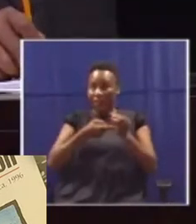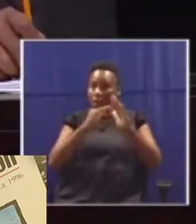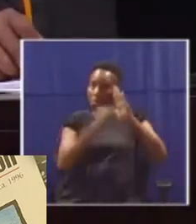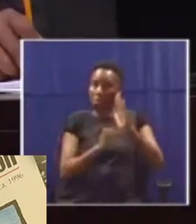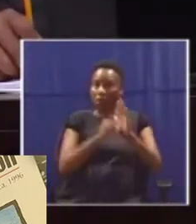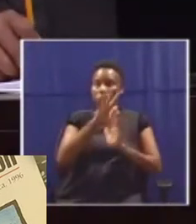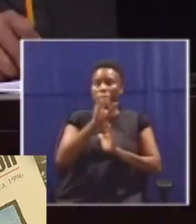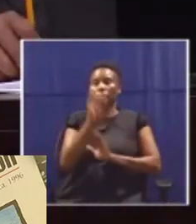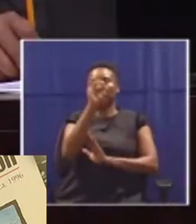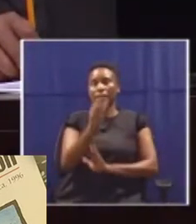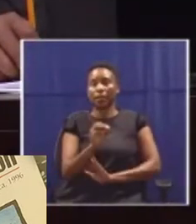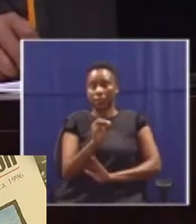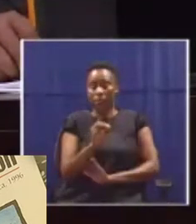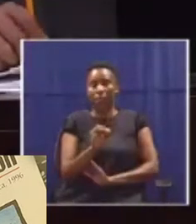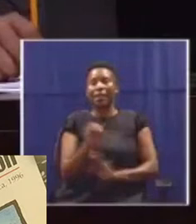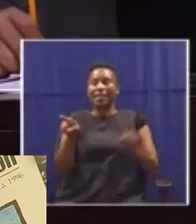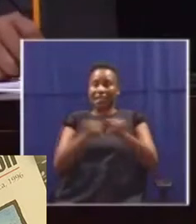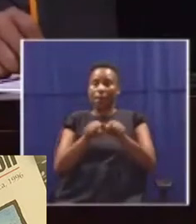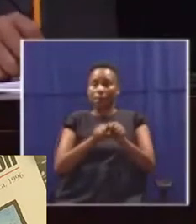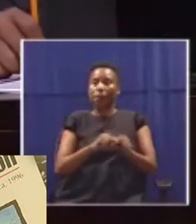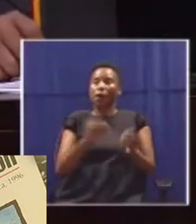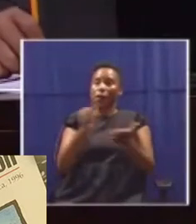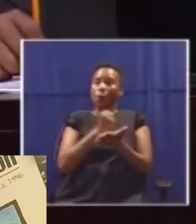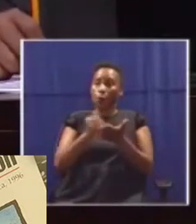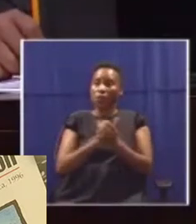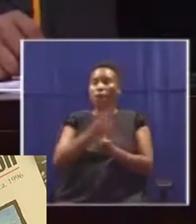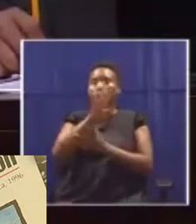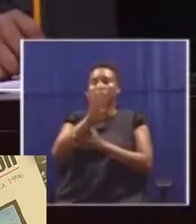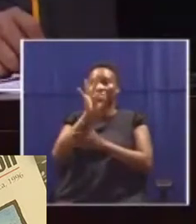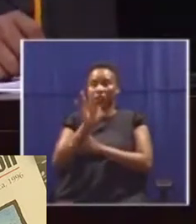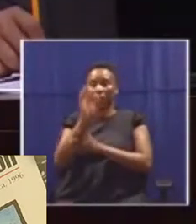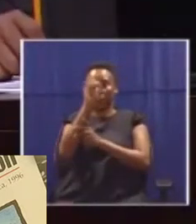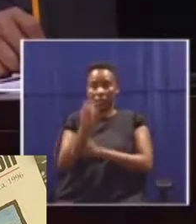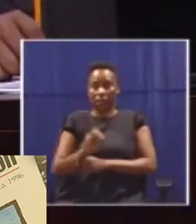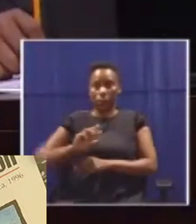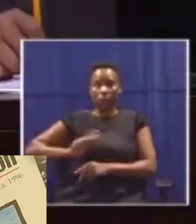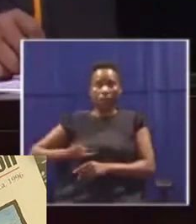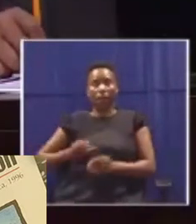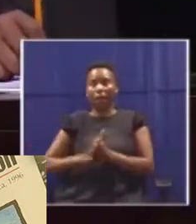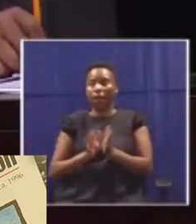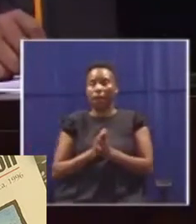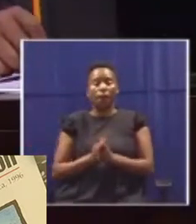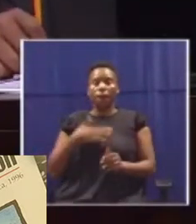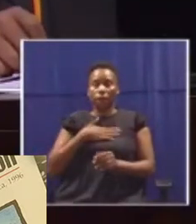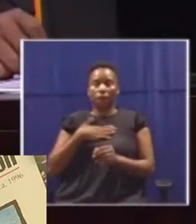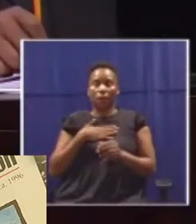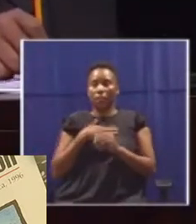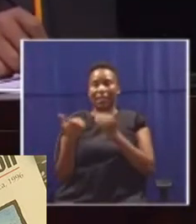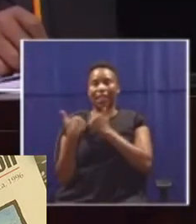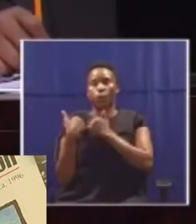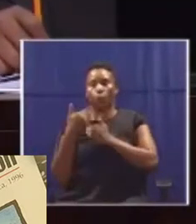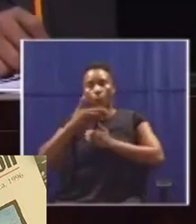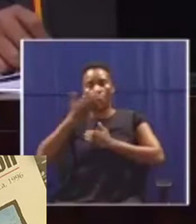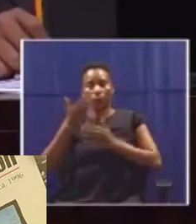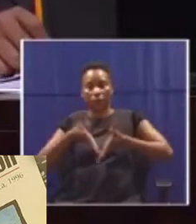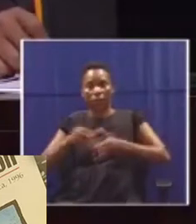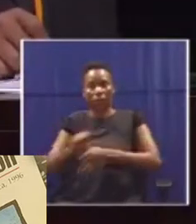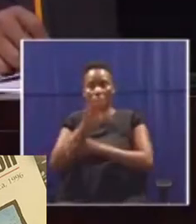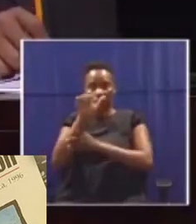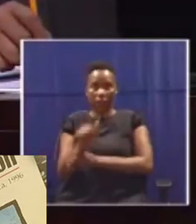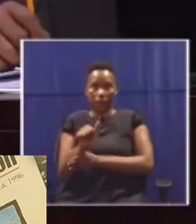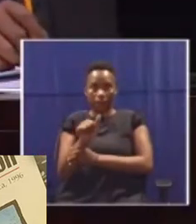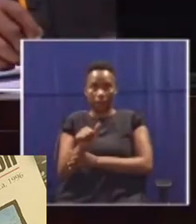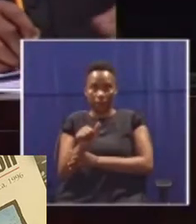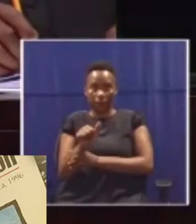same report records that 43% of females are food insecure in South Africa, a